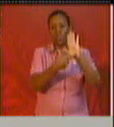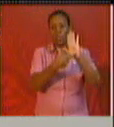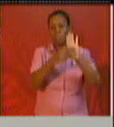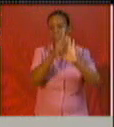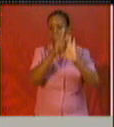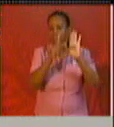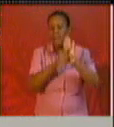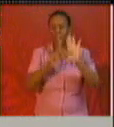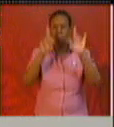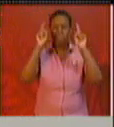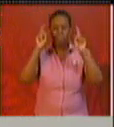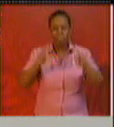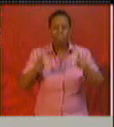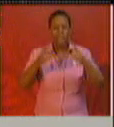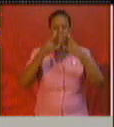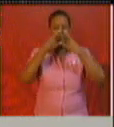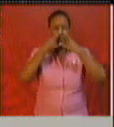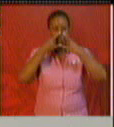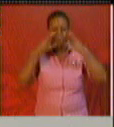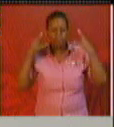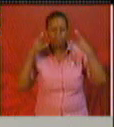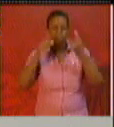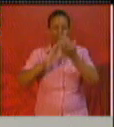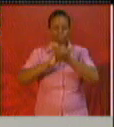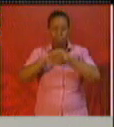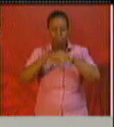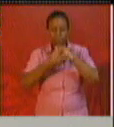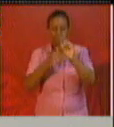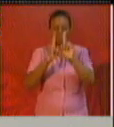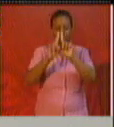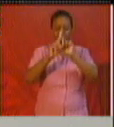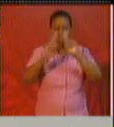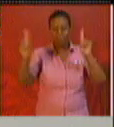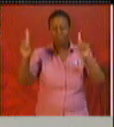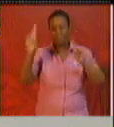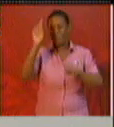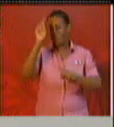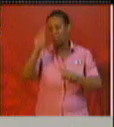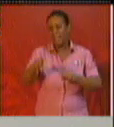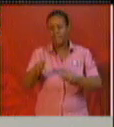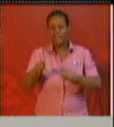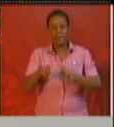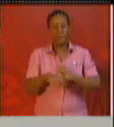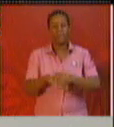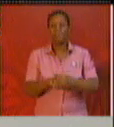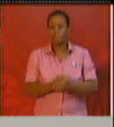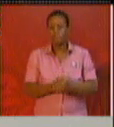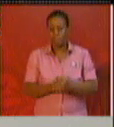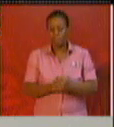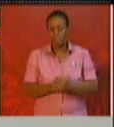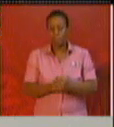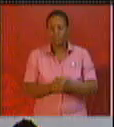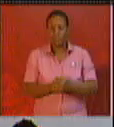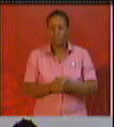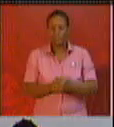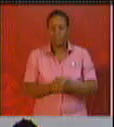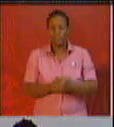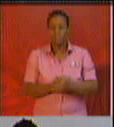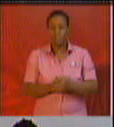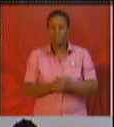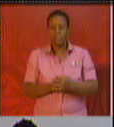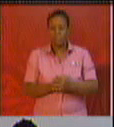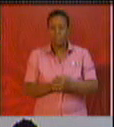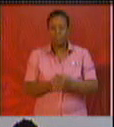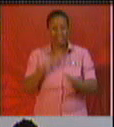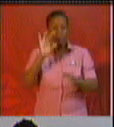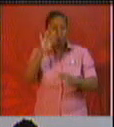emphasize the importance of the new normal in maintaining those low rolling averages. Thank you very much. And we go